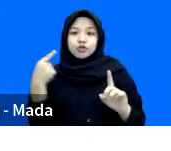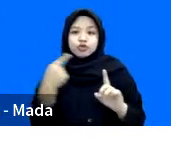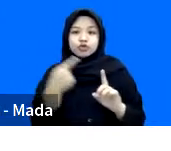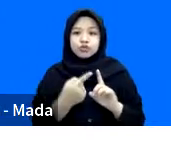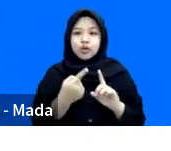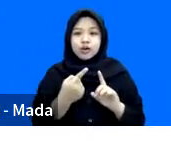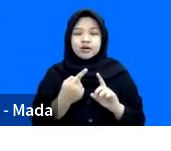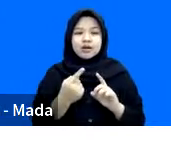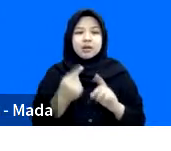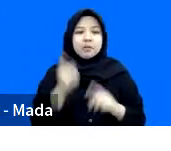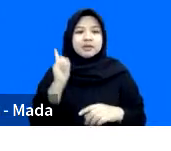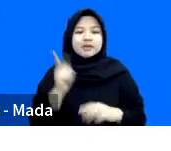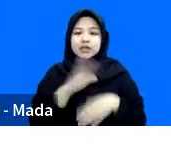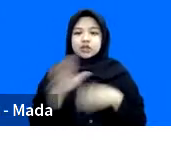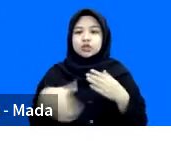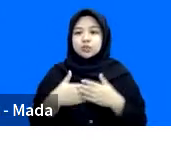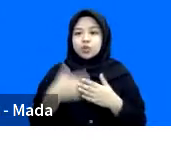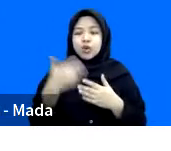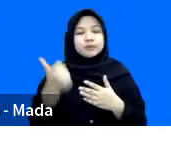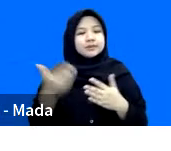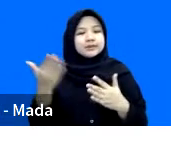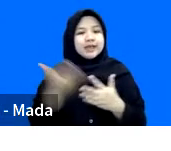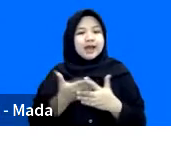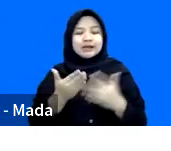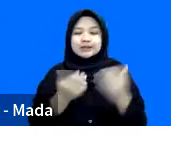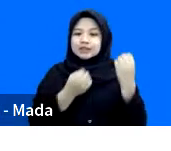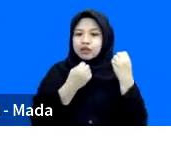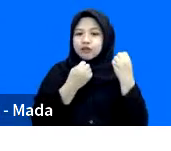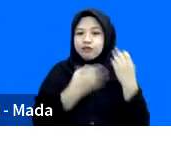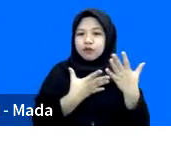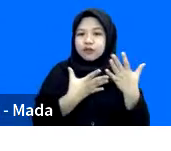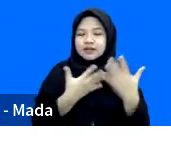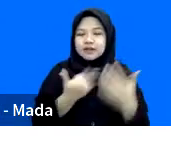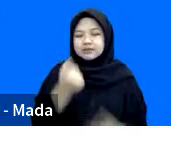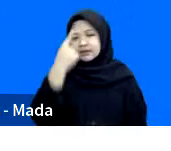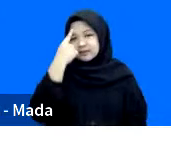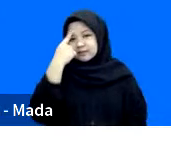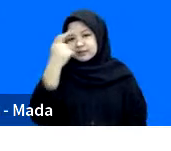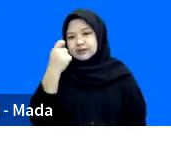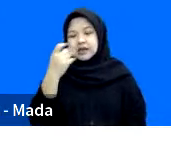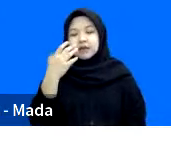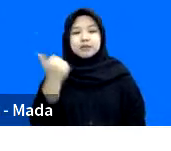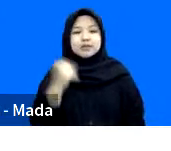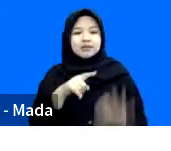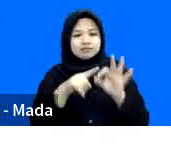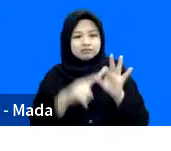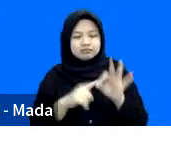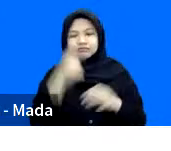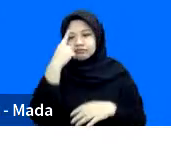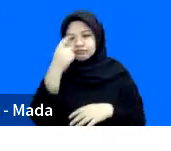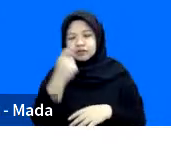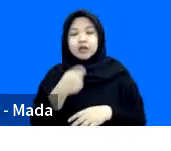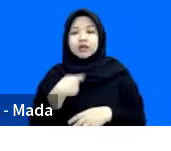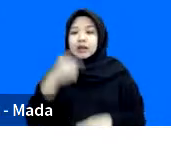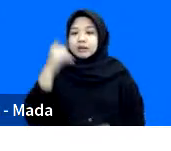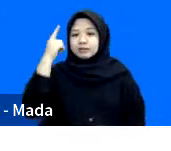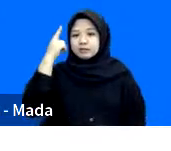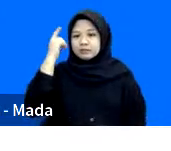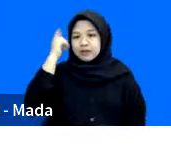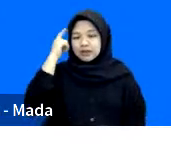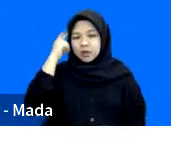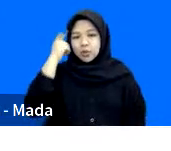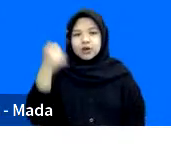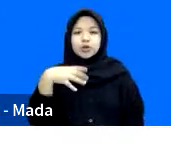access trustworthy, reliable information, because we believe knowledge is a human right. When people have access to